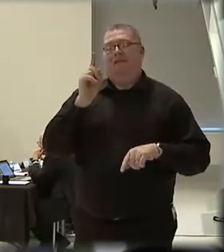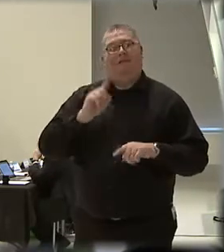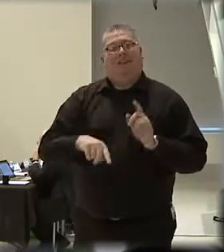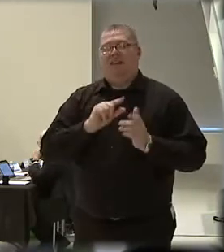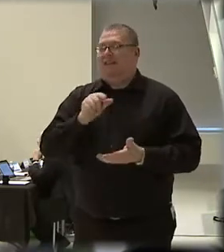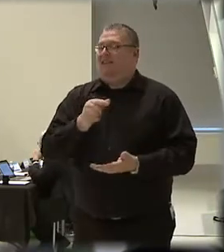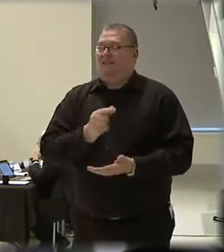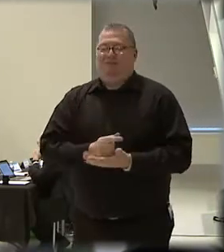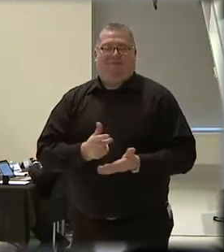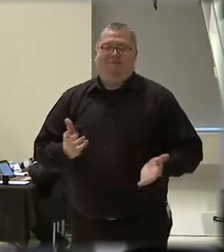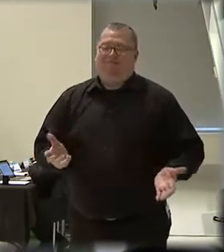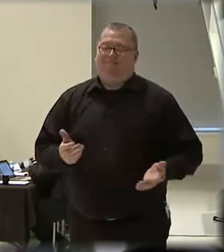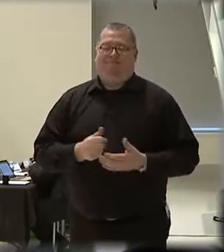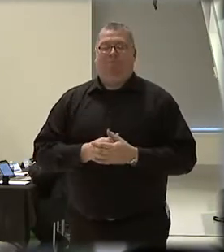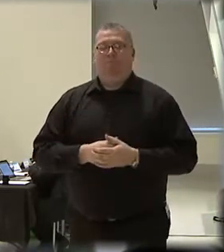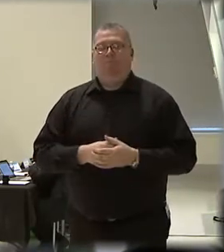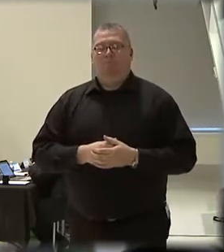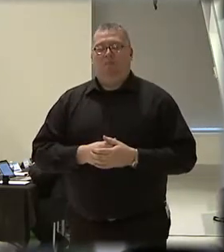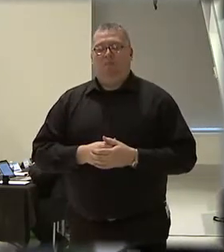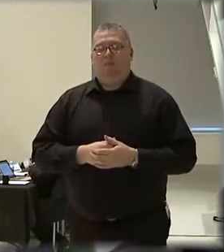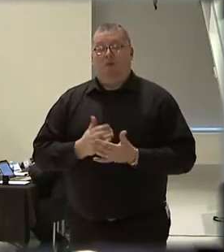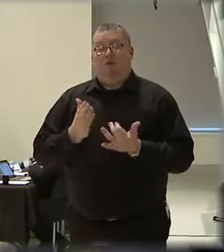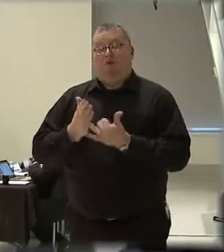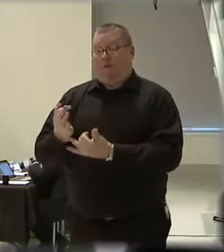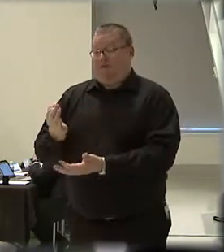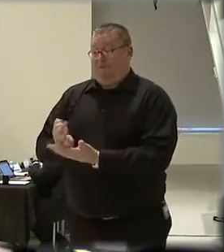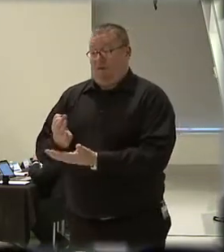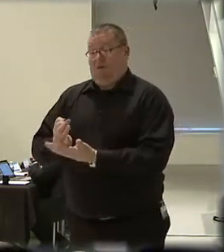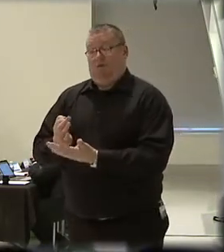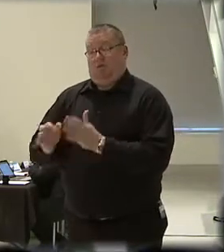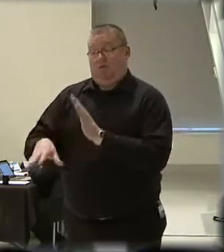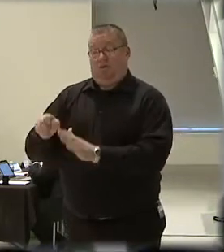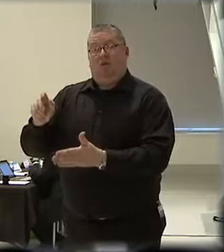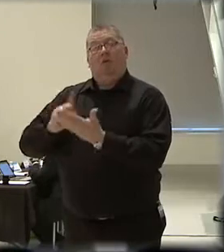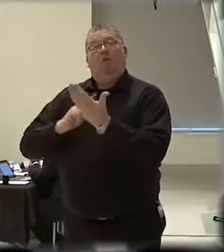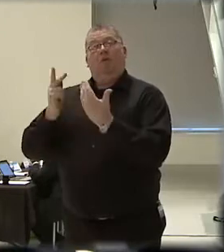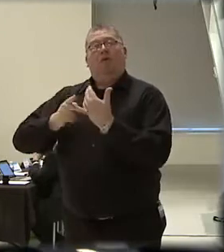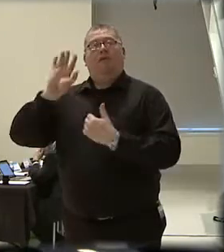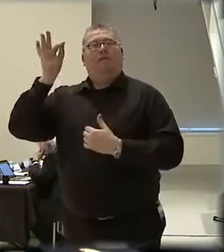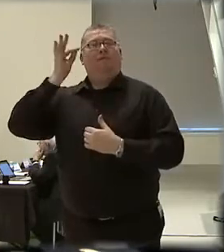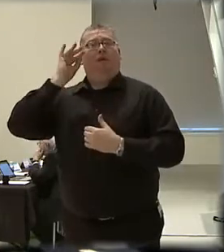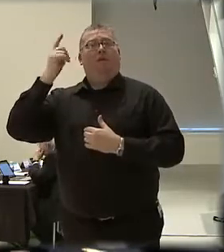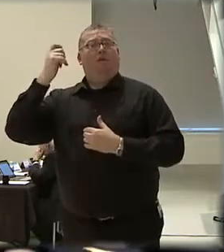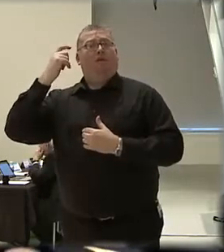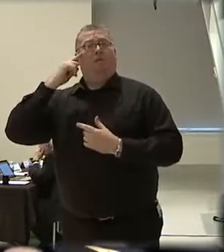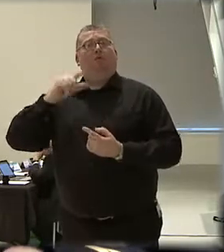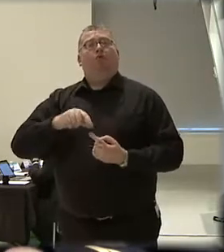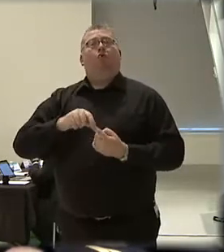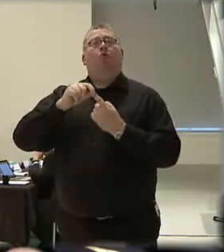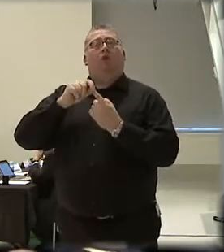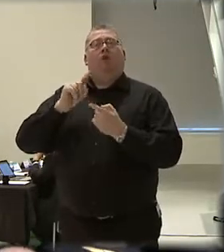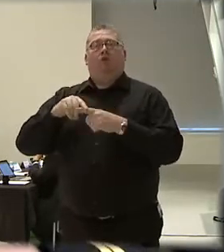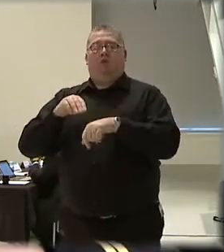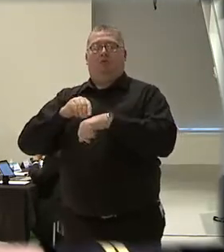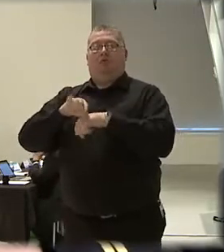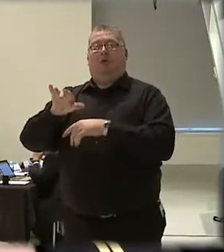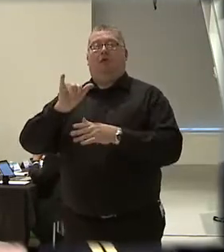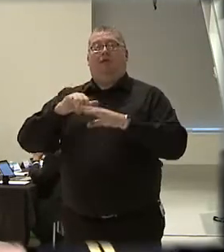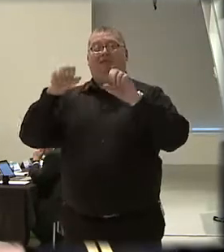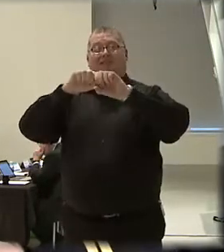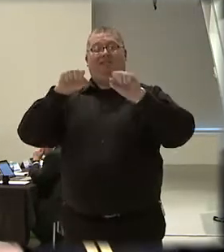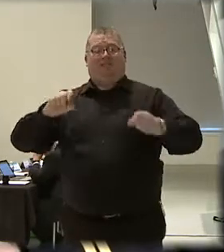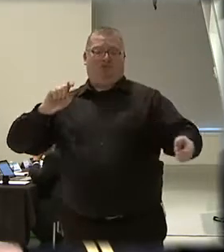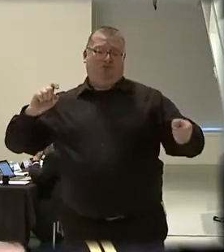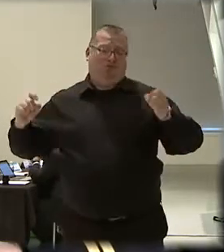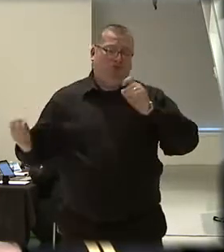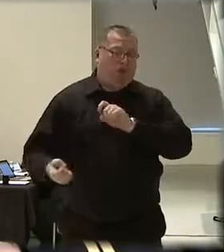it. Through its funding programs, the federal government is uniquely positioned to influence systemic changes to